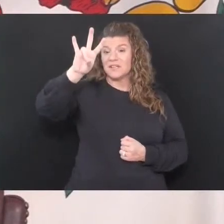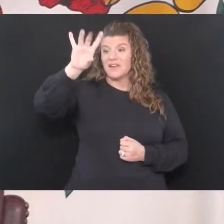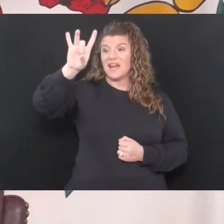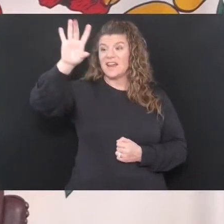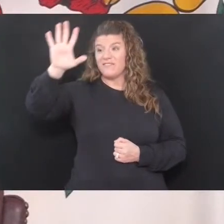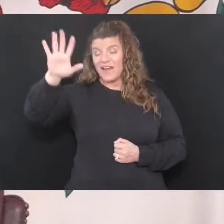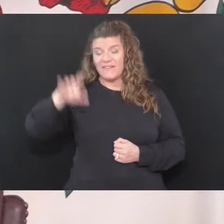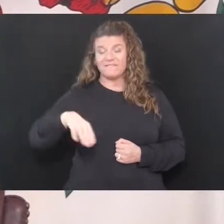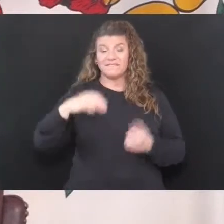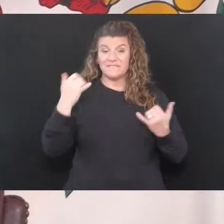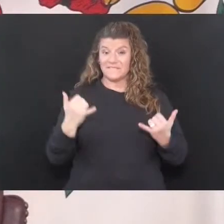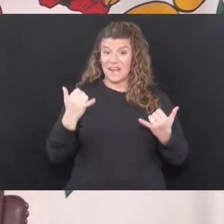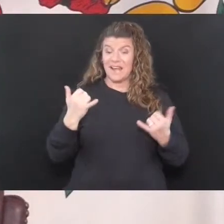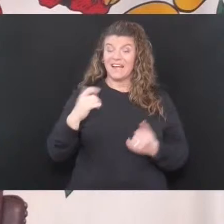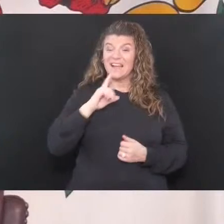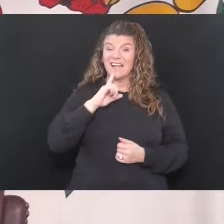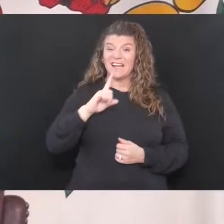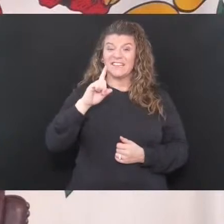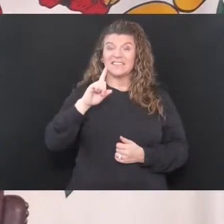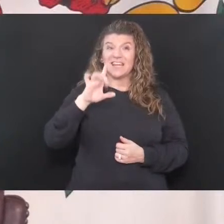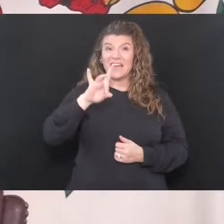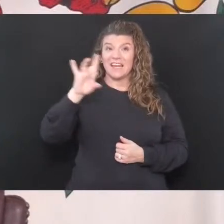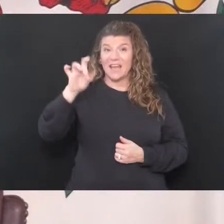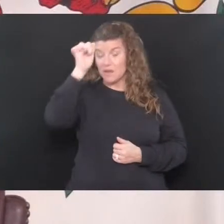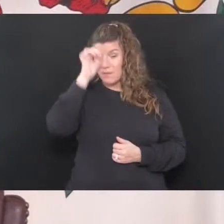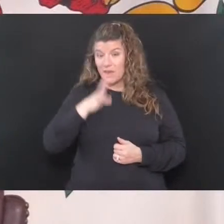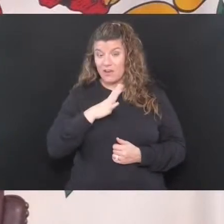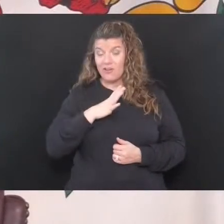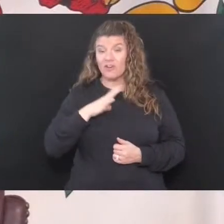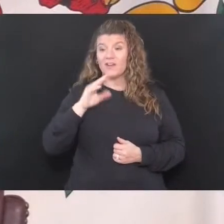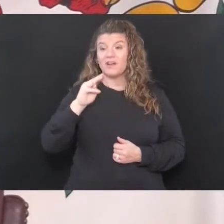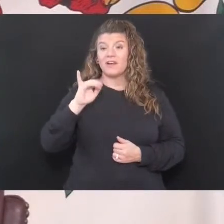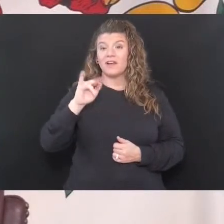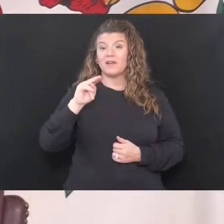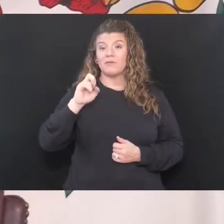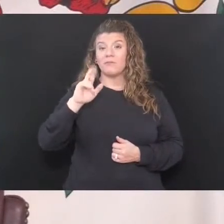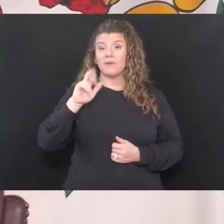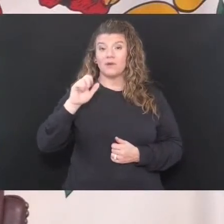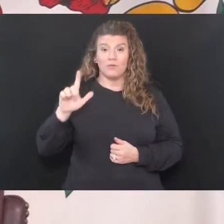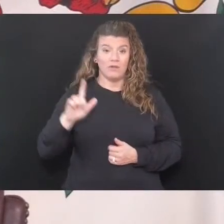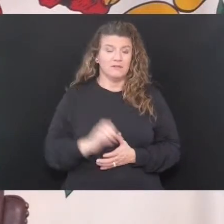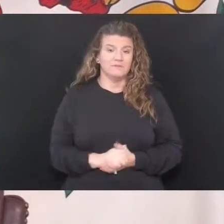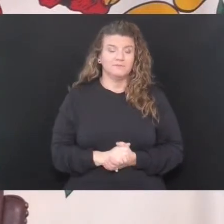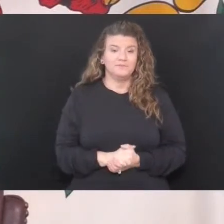2,785th death in West Virginia is an 88-year-old male from Mineral County.